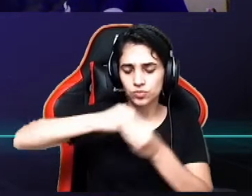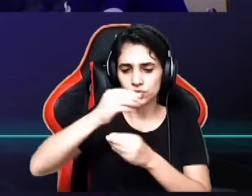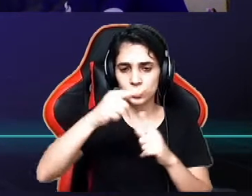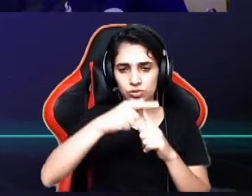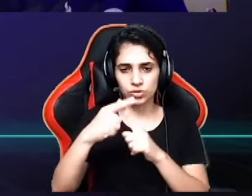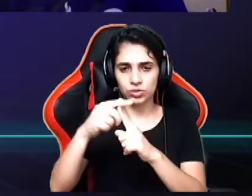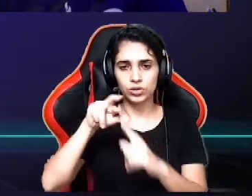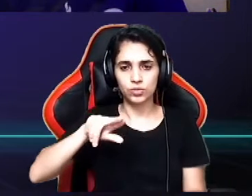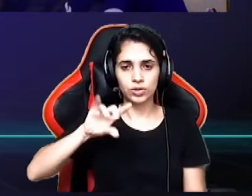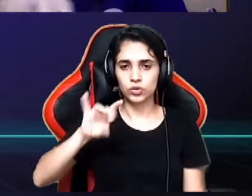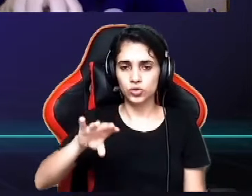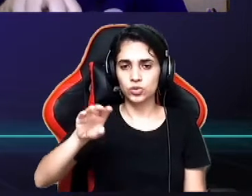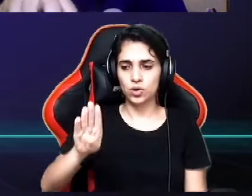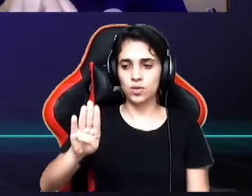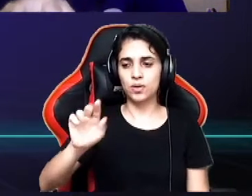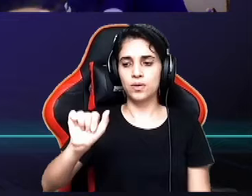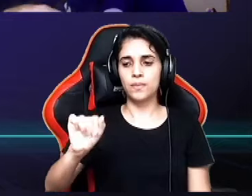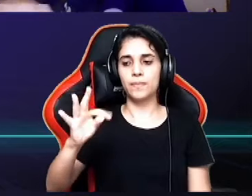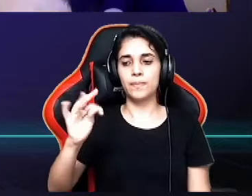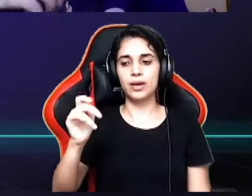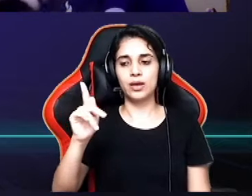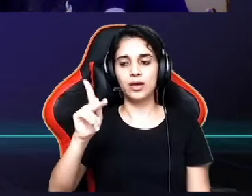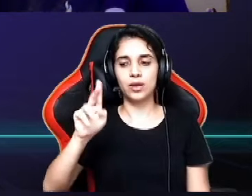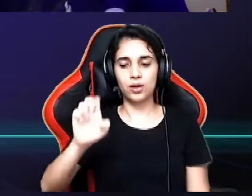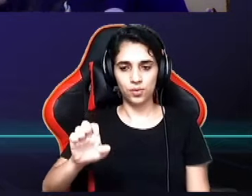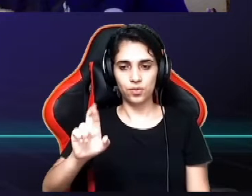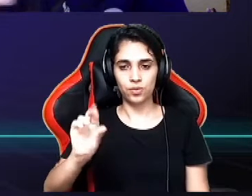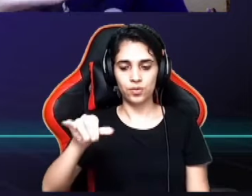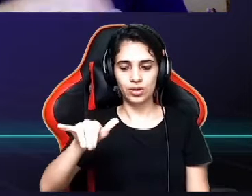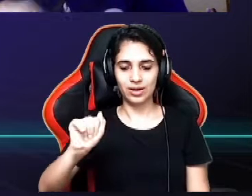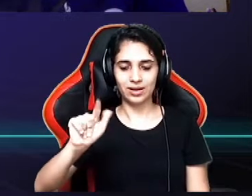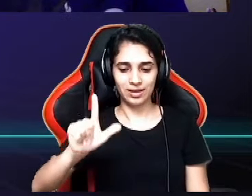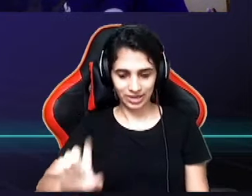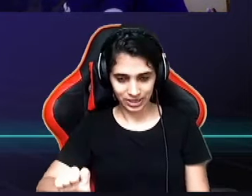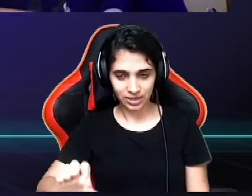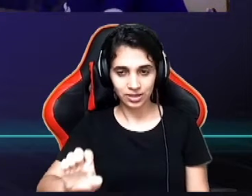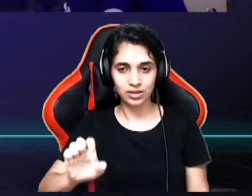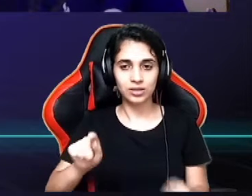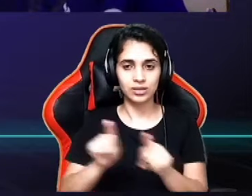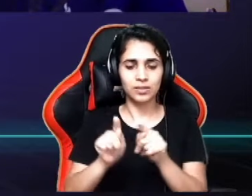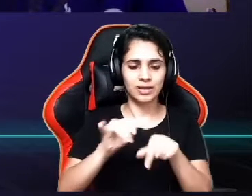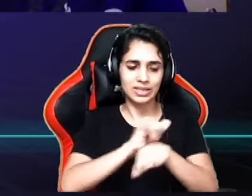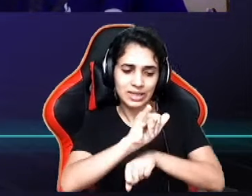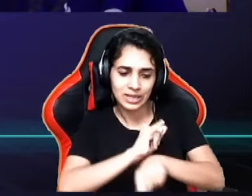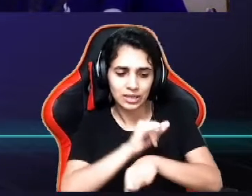genres, not just battle royale, a bit of MOBA, a bit of